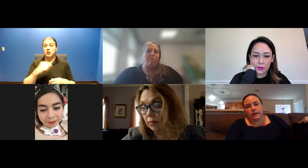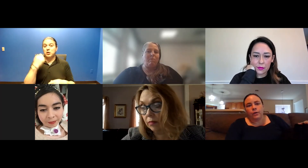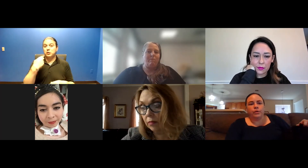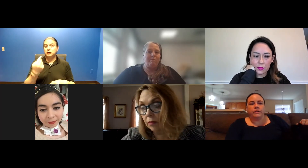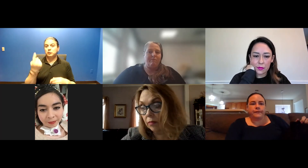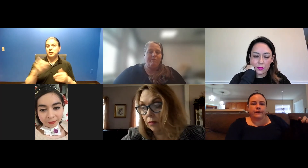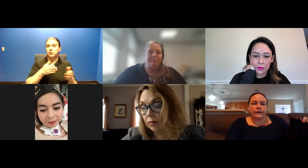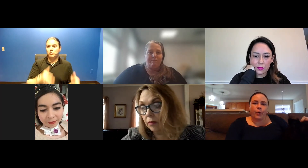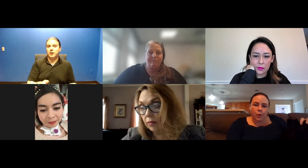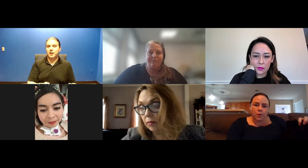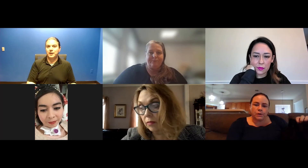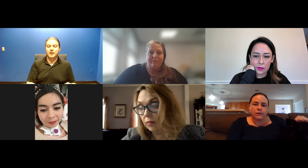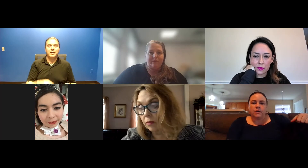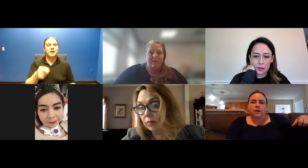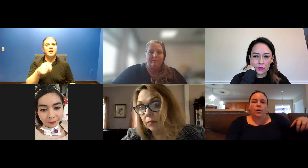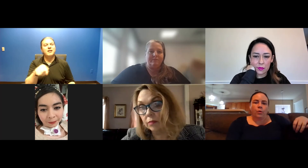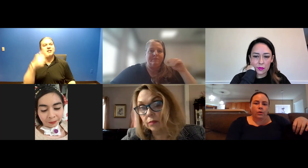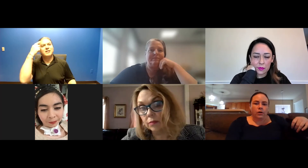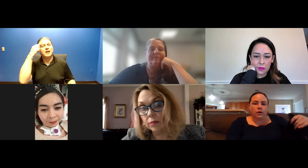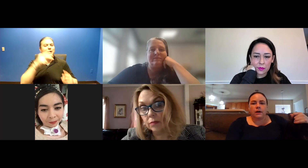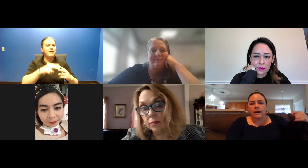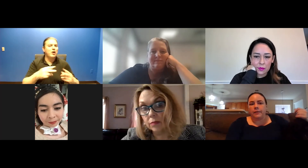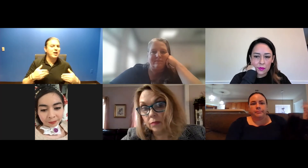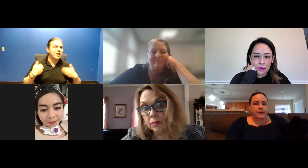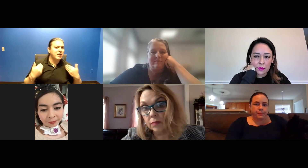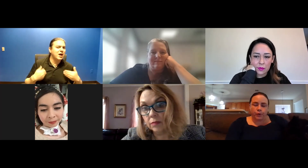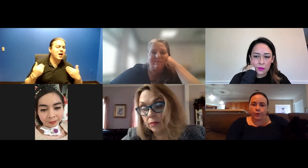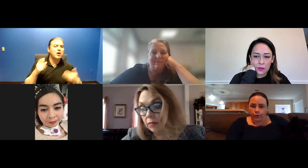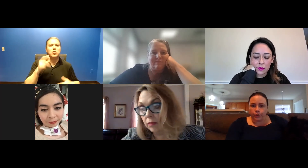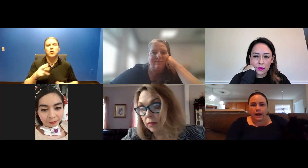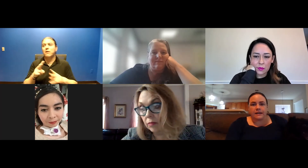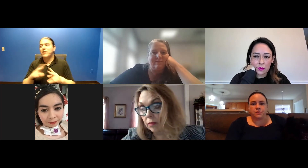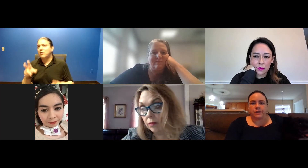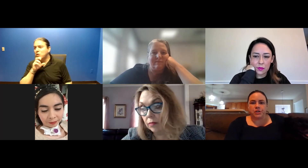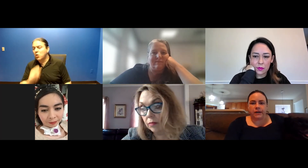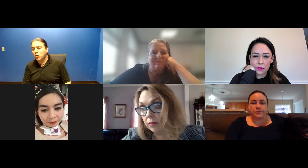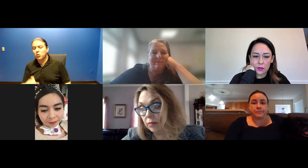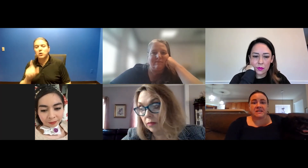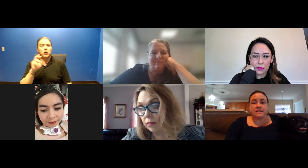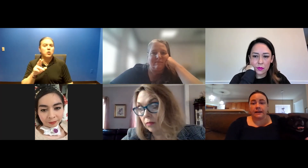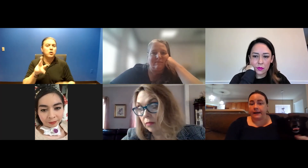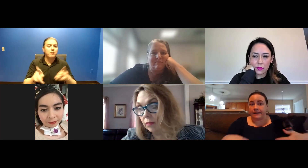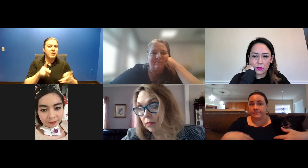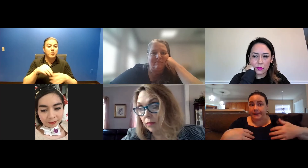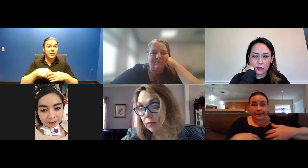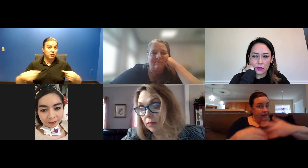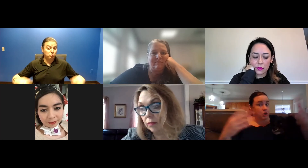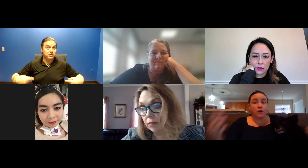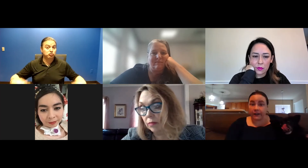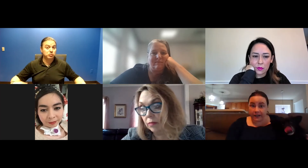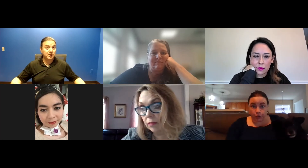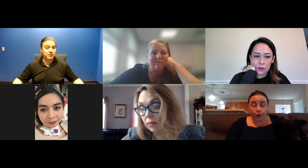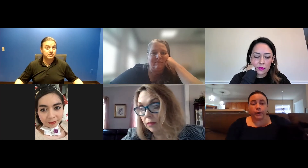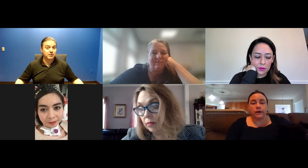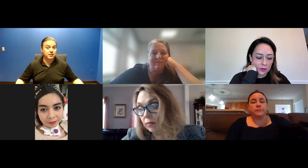young or the very old or people who utilize wheelchairs, and that's